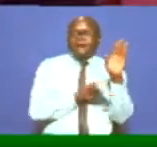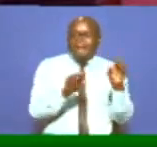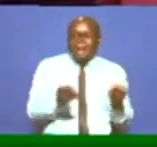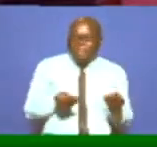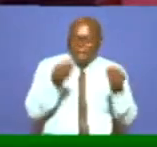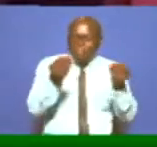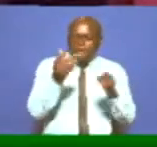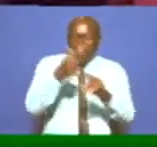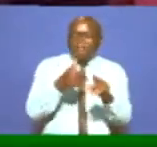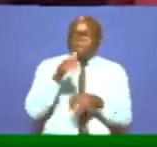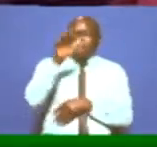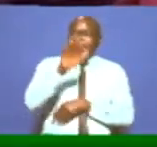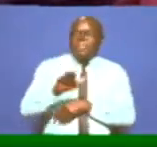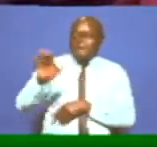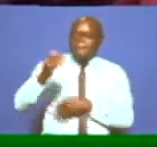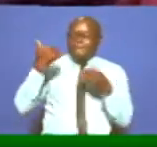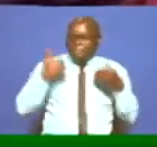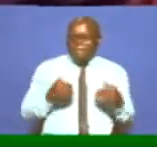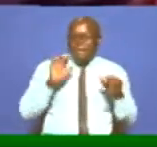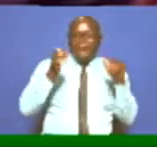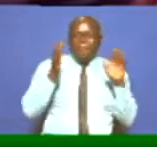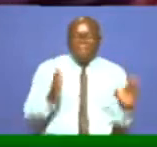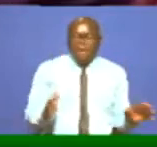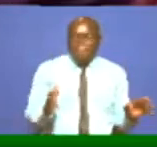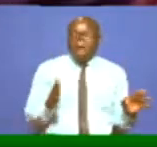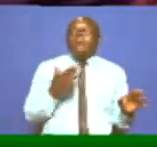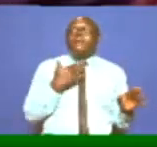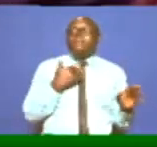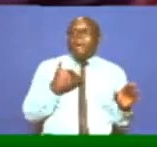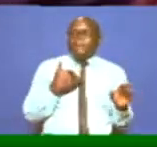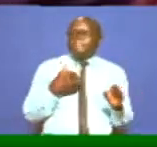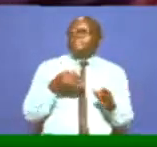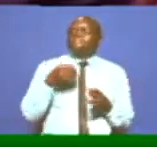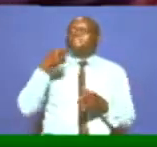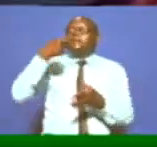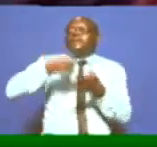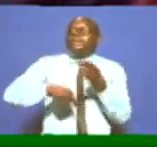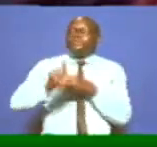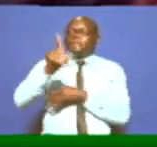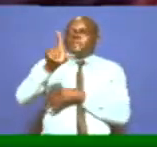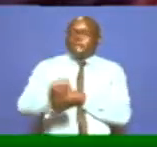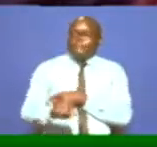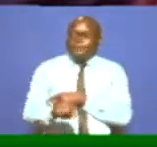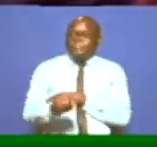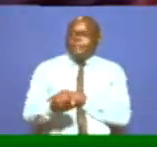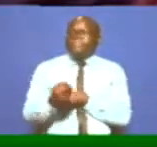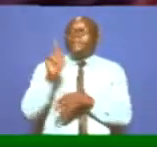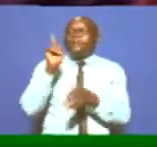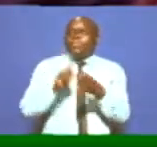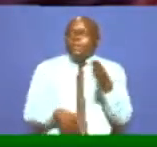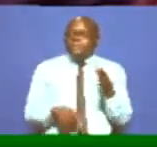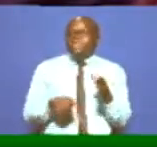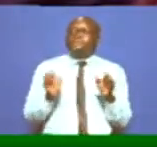floor. I'm a farmer too, and I actually want the prices to go down. Mr. Speaker, watch me tomorrow.